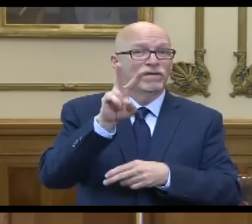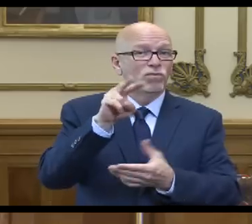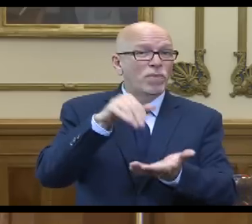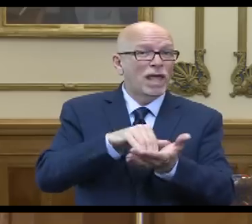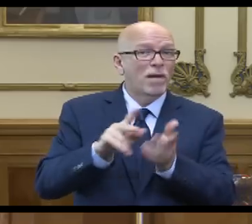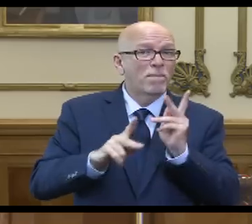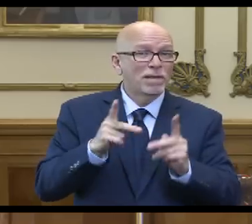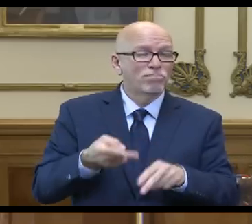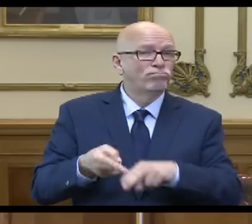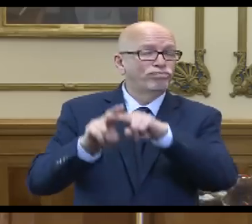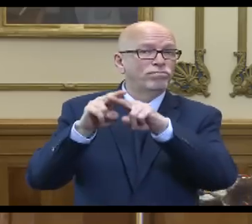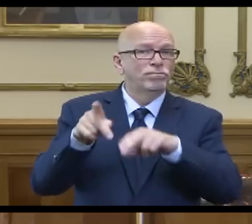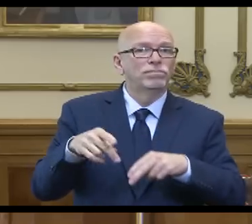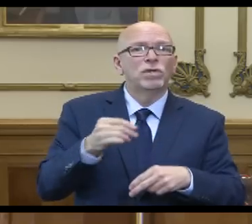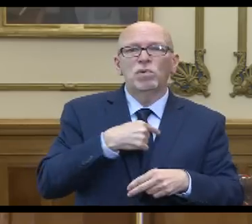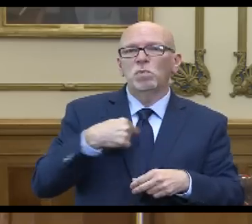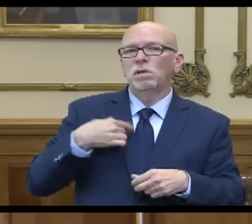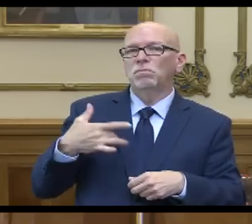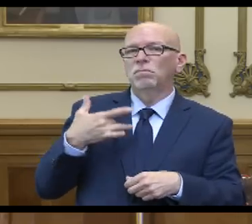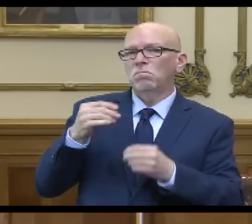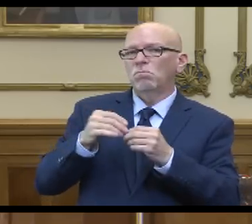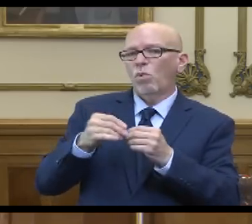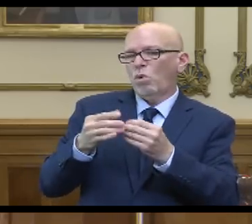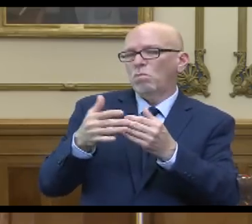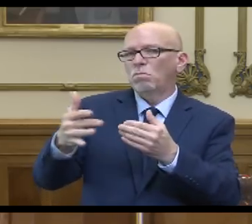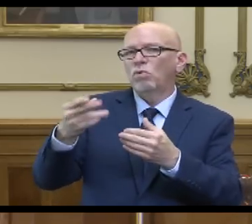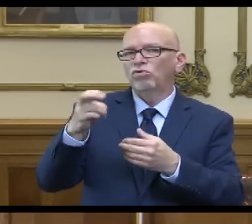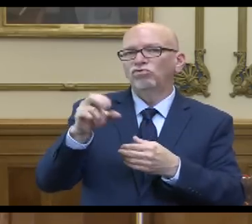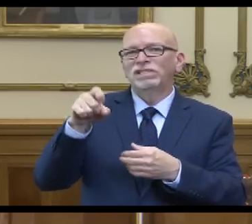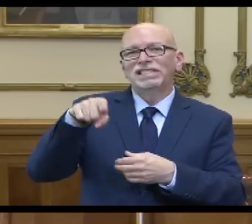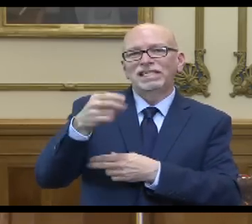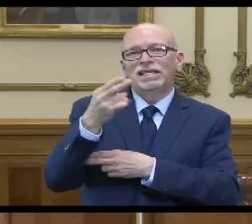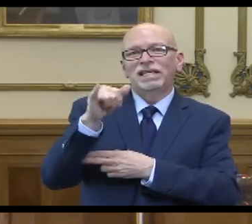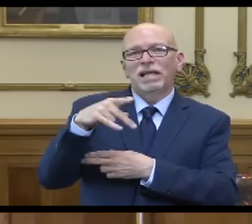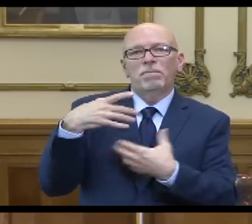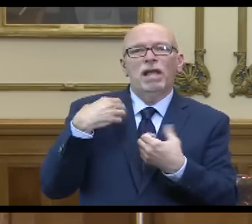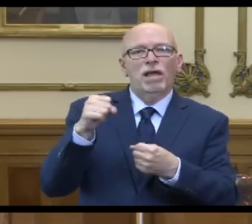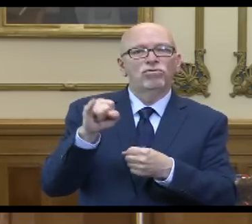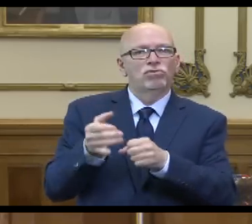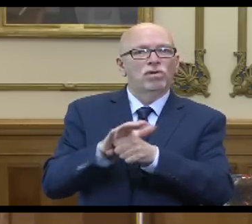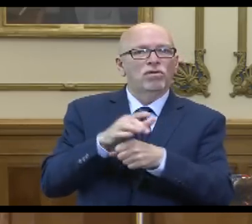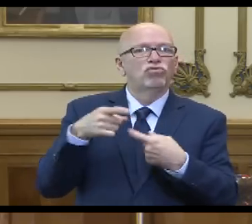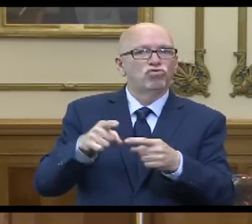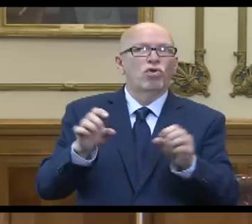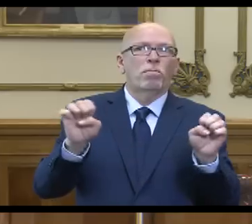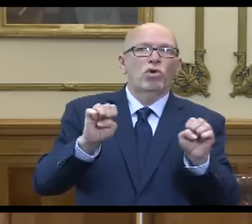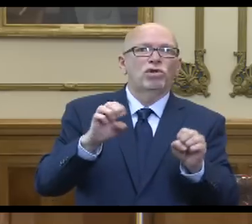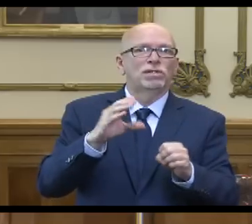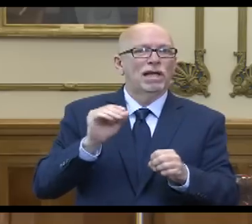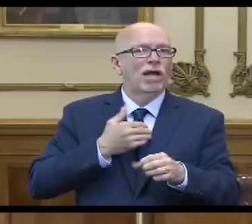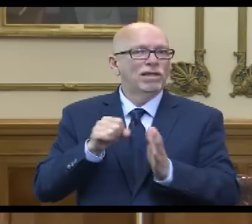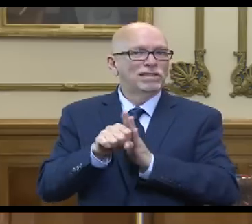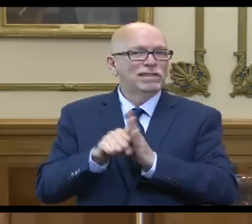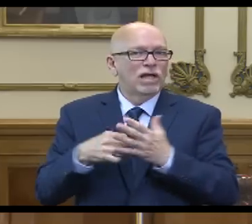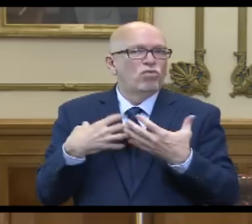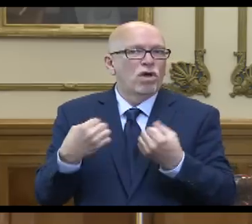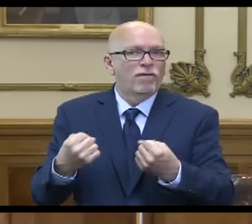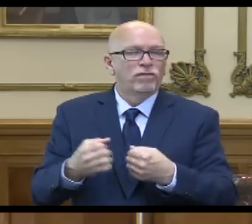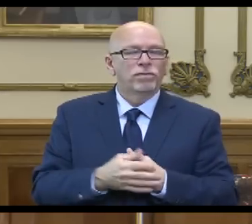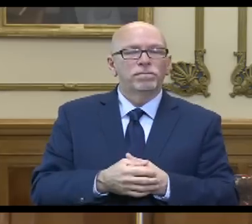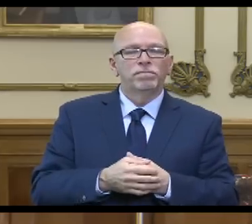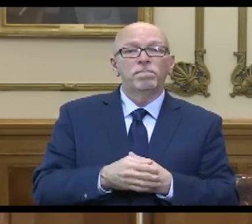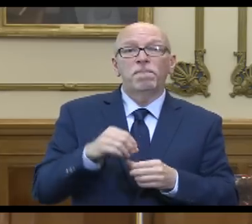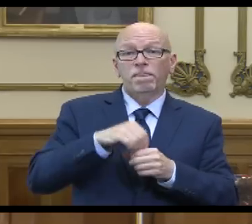72,000 people, and we anticipate that even more Hoosiers may need HIP health coverage during the emergency and as our state recovers.